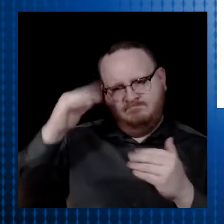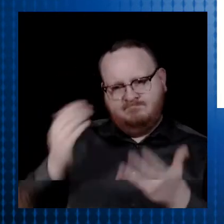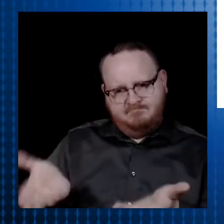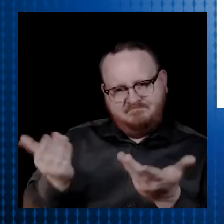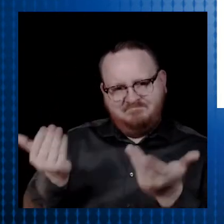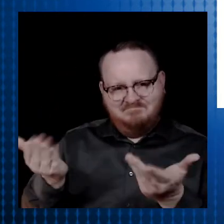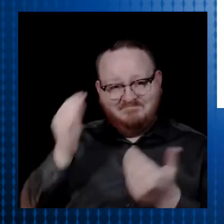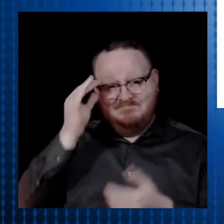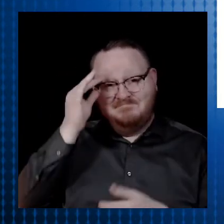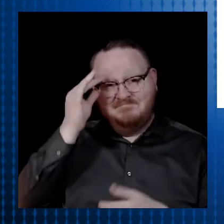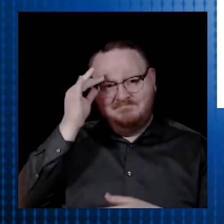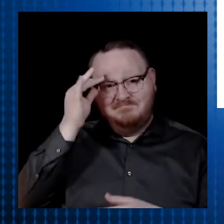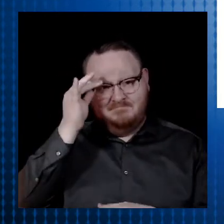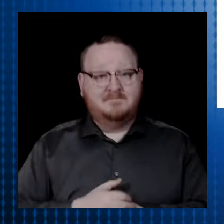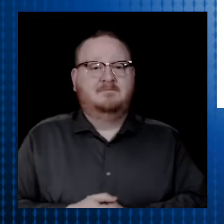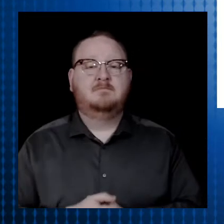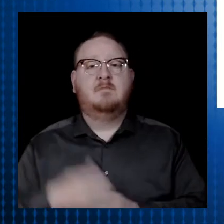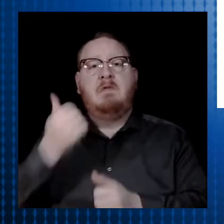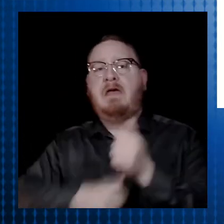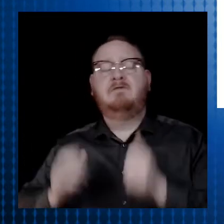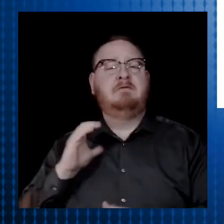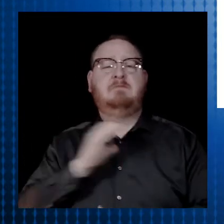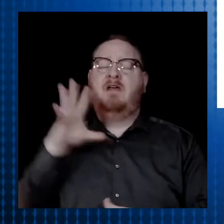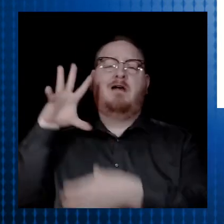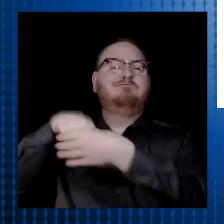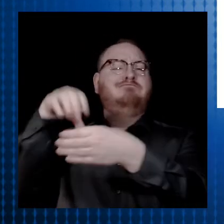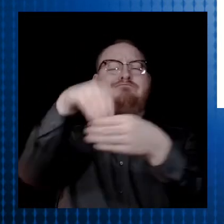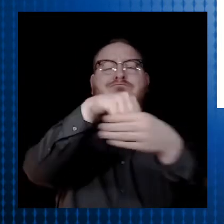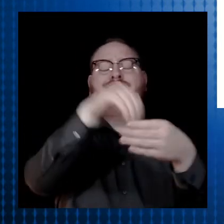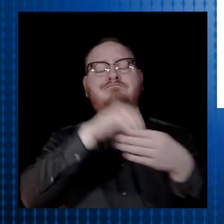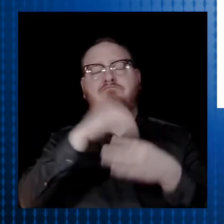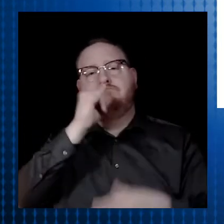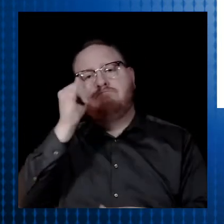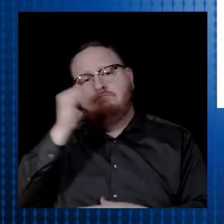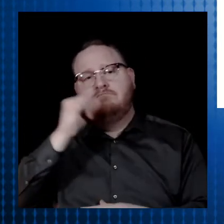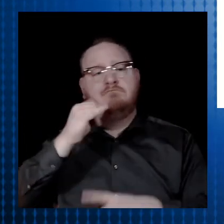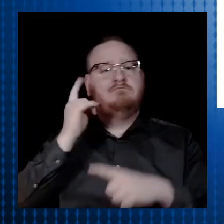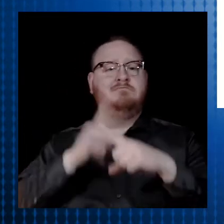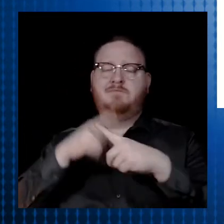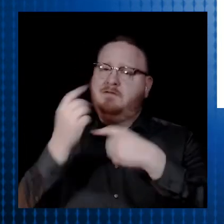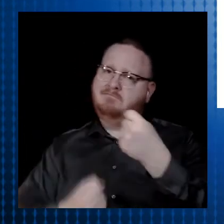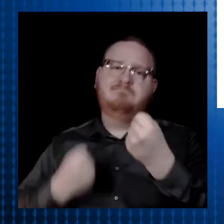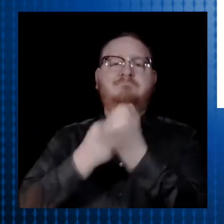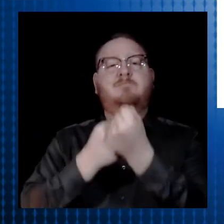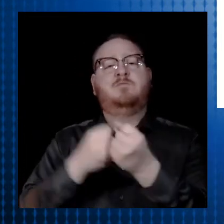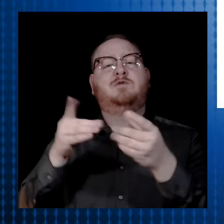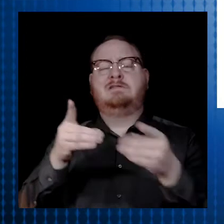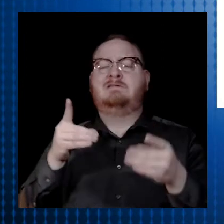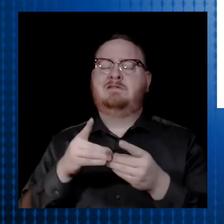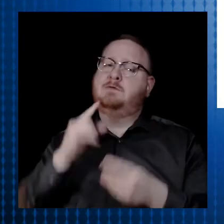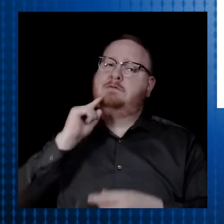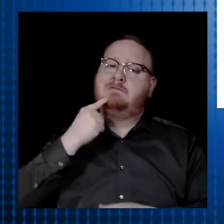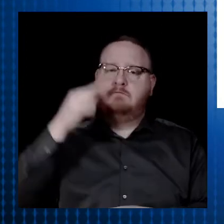part of every committee under the sun and is part of the backbone of this district, and she deserves